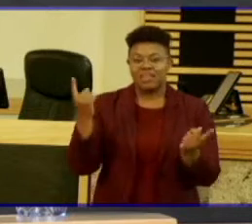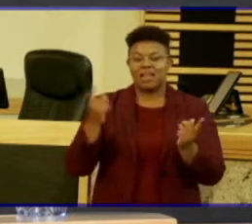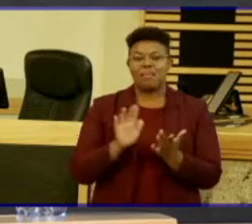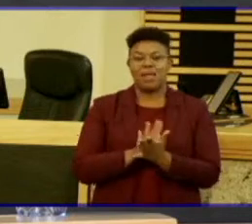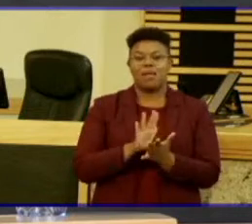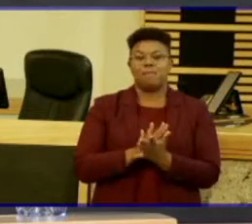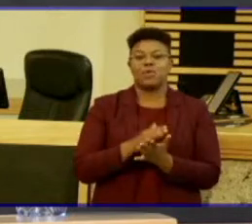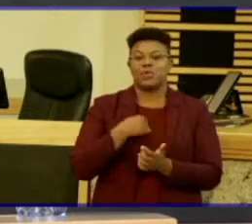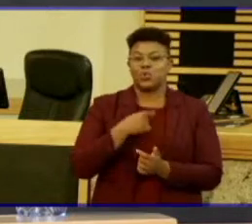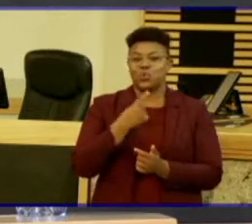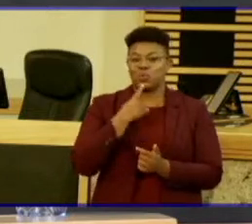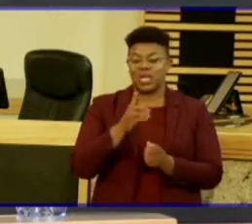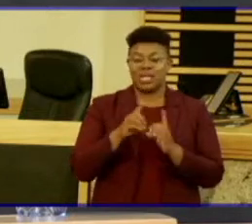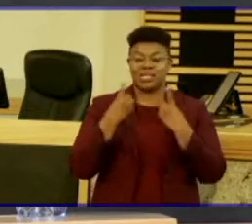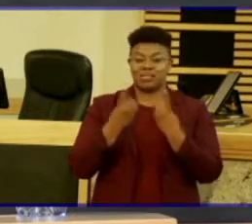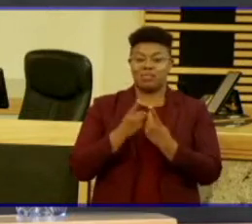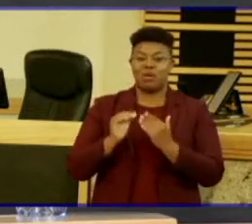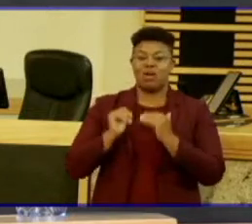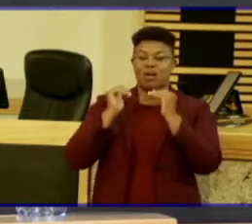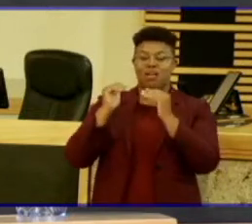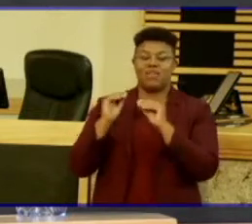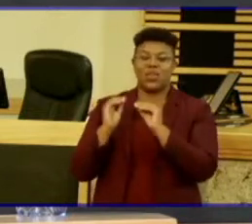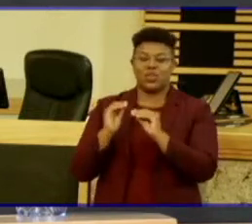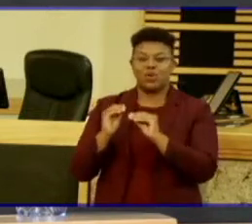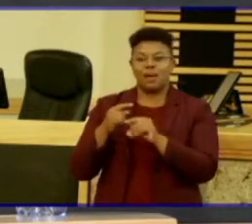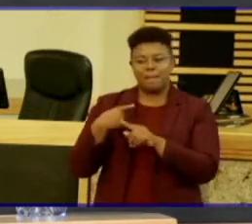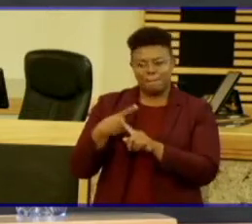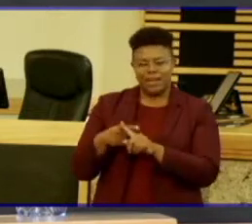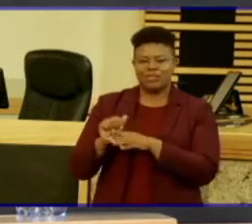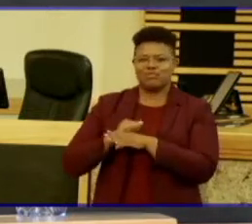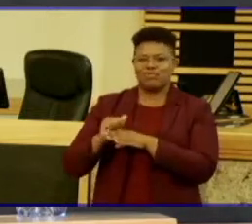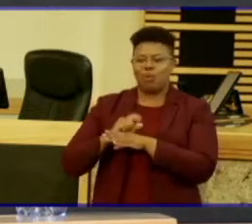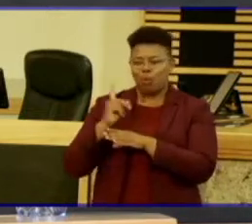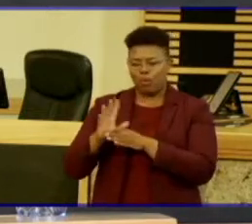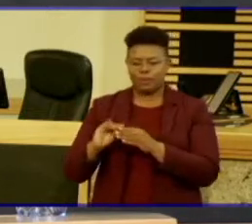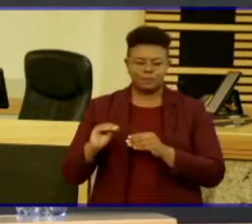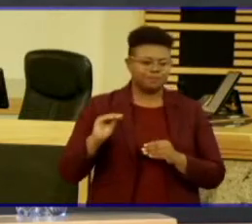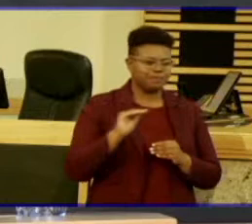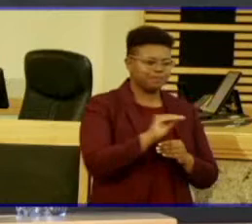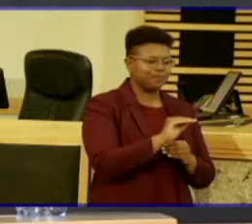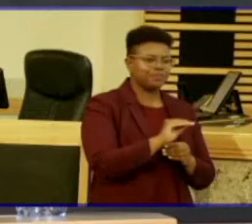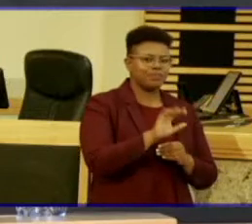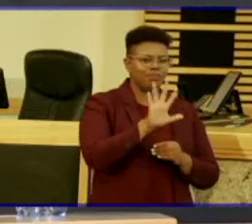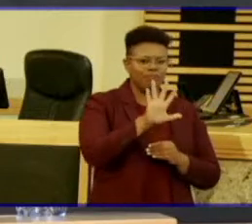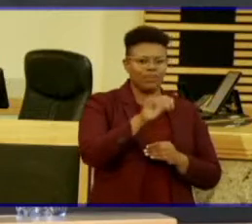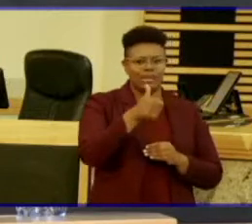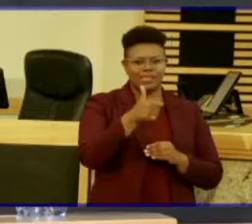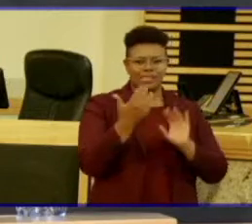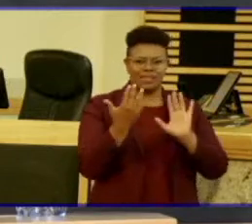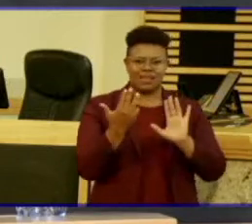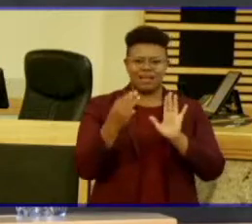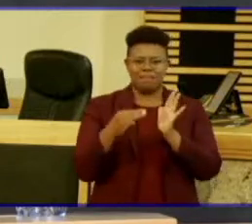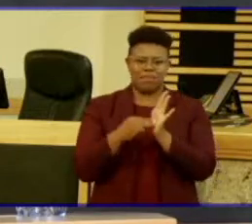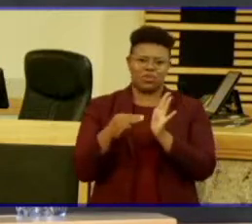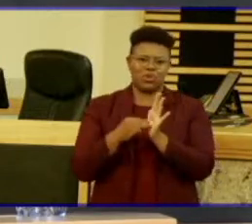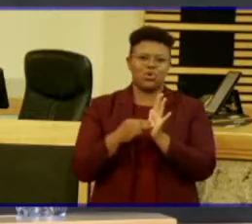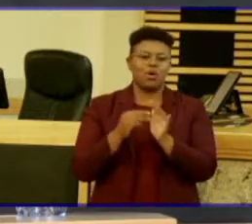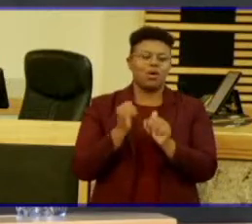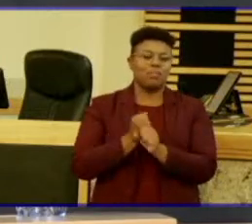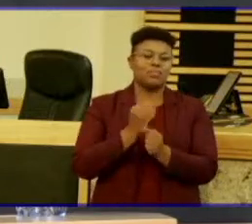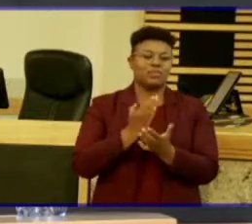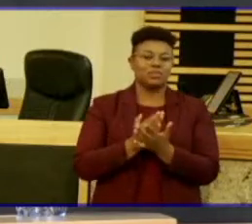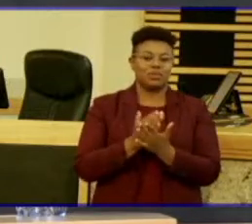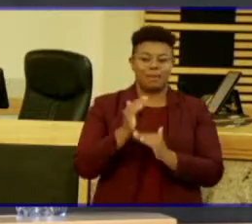this house that the Department of Higher Education and Training will invest 569 million